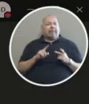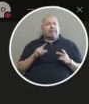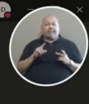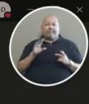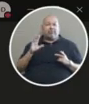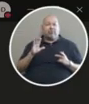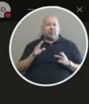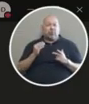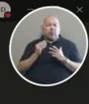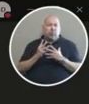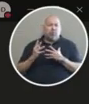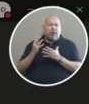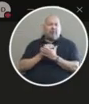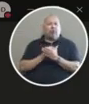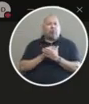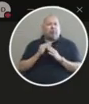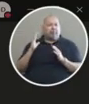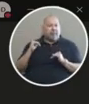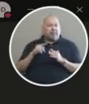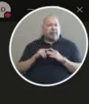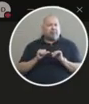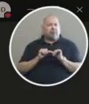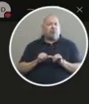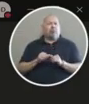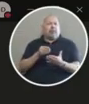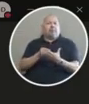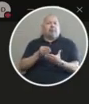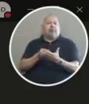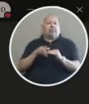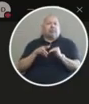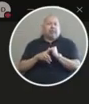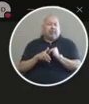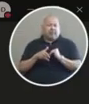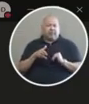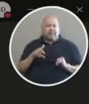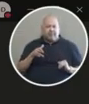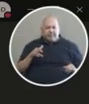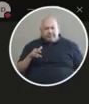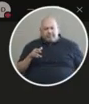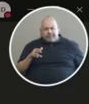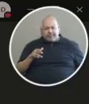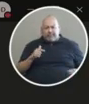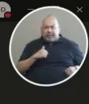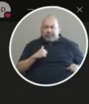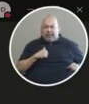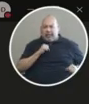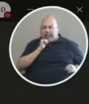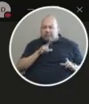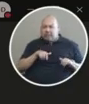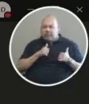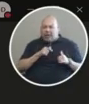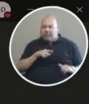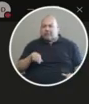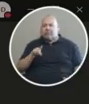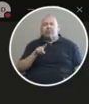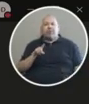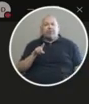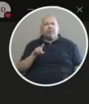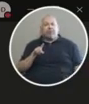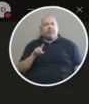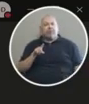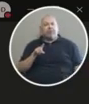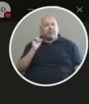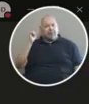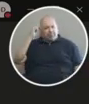down your revenue expectations and to make permanent budget cuts. I am challenging